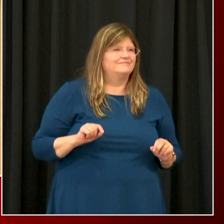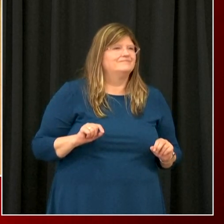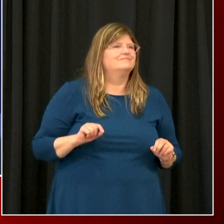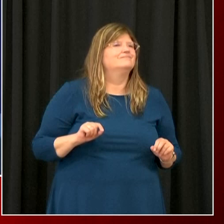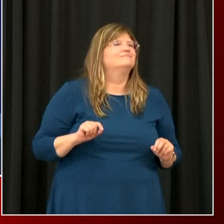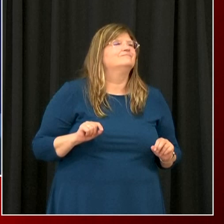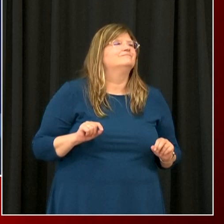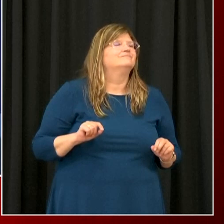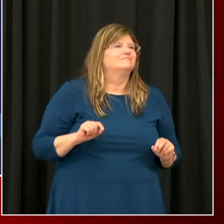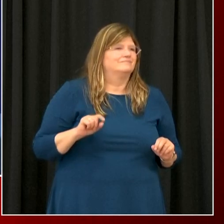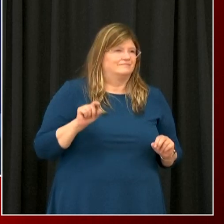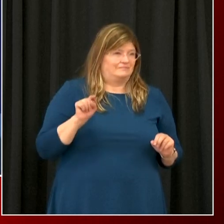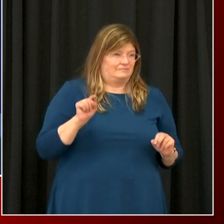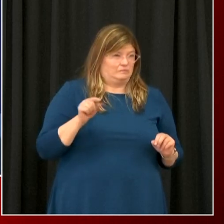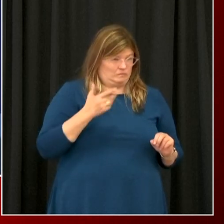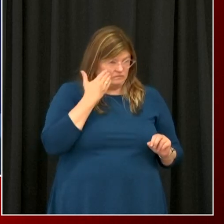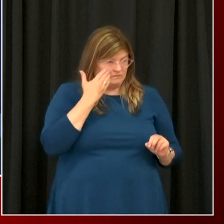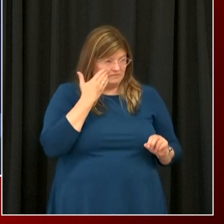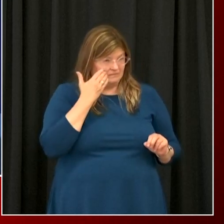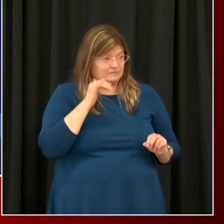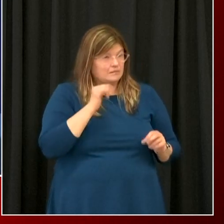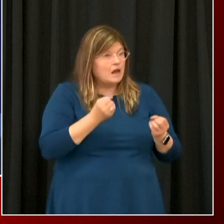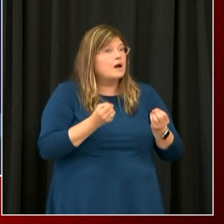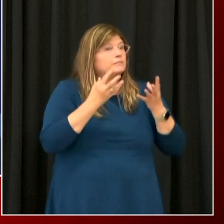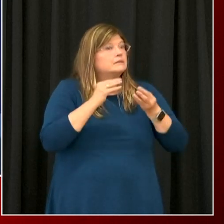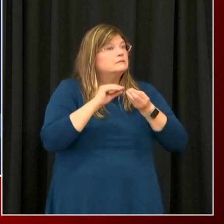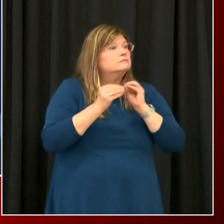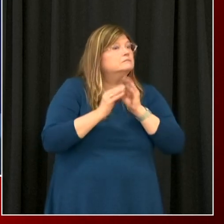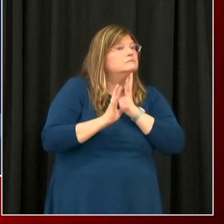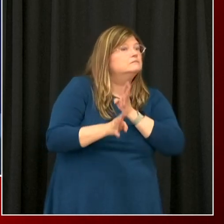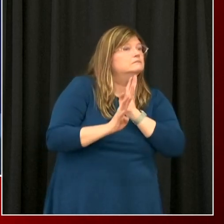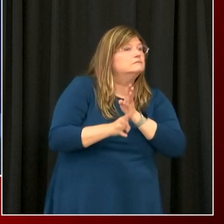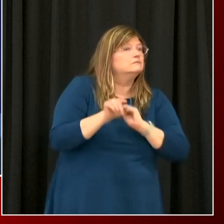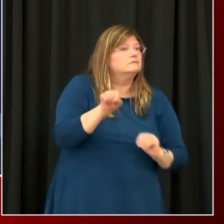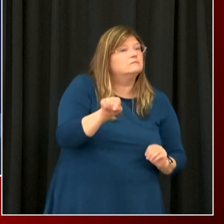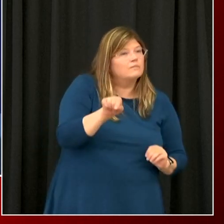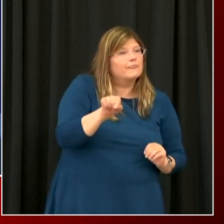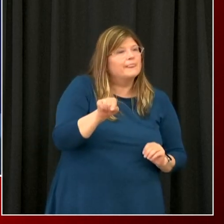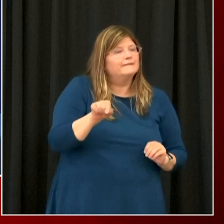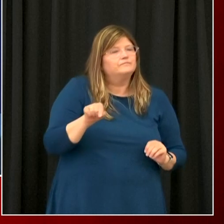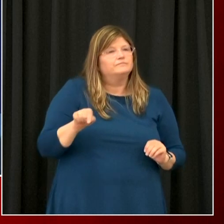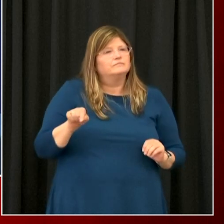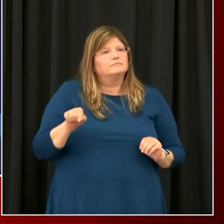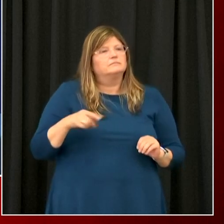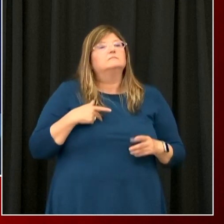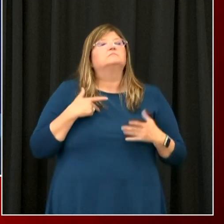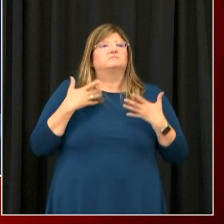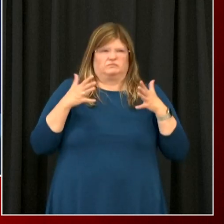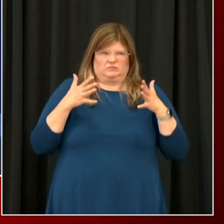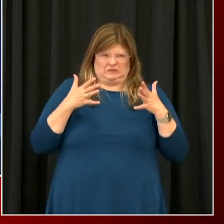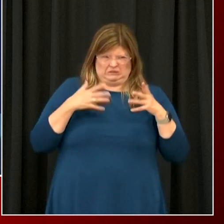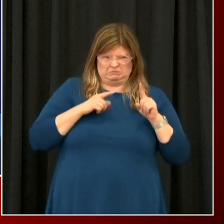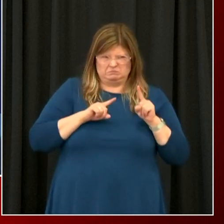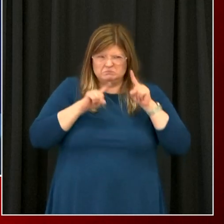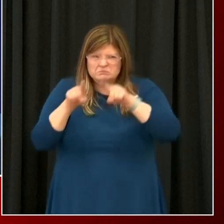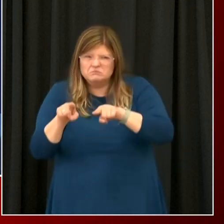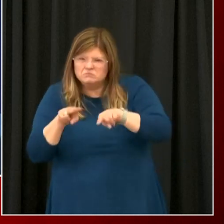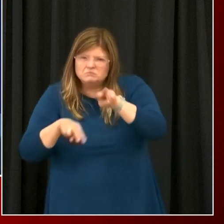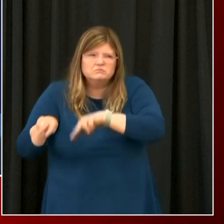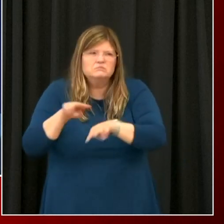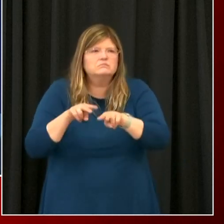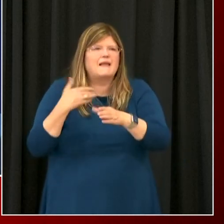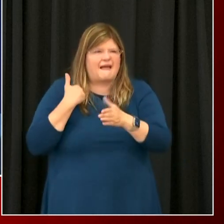So I have visited the site. And of course, am in contact with our team members who are at the site, and so